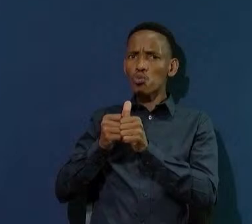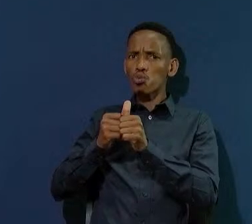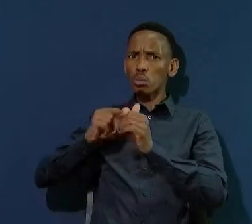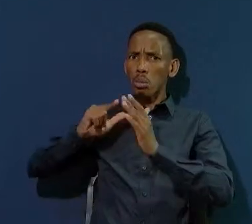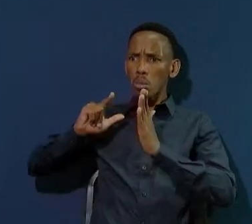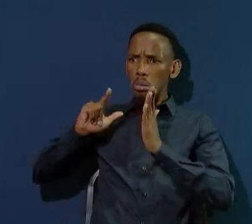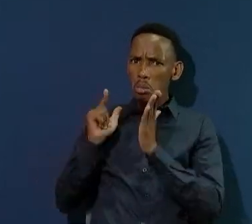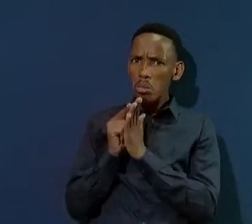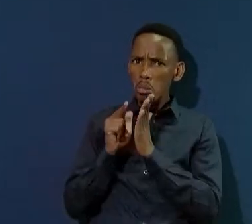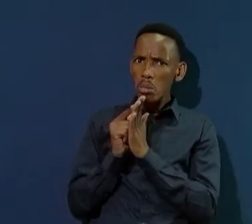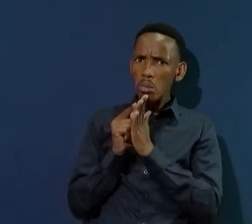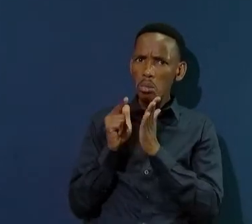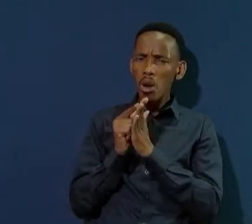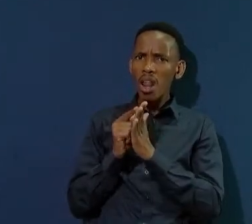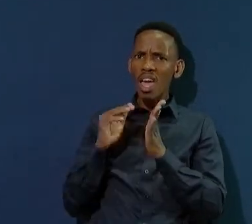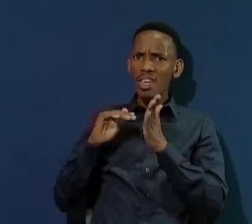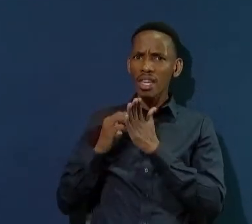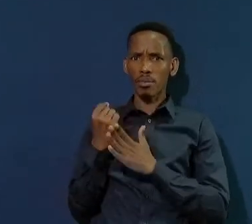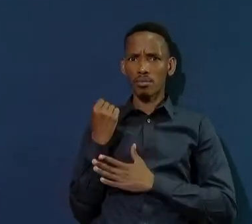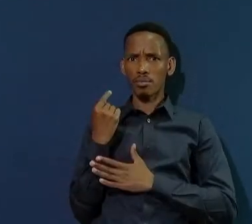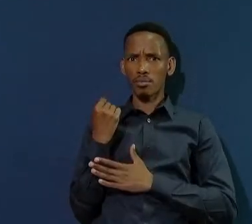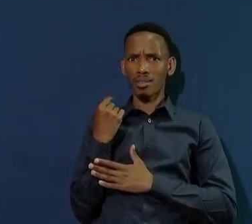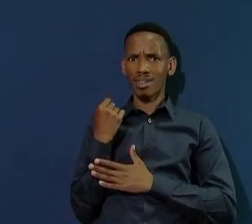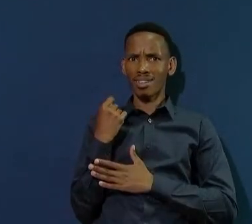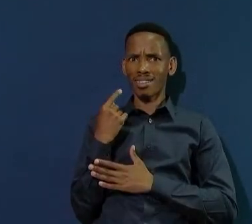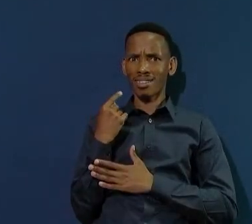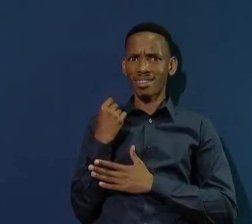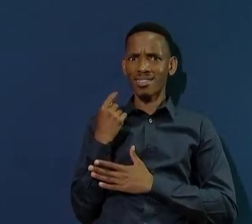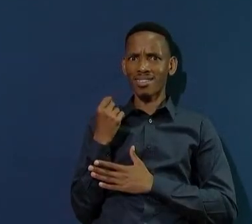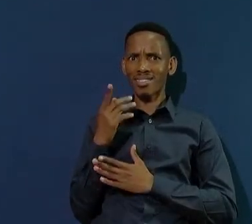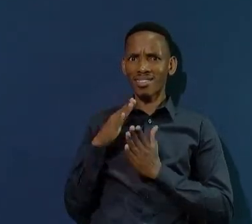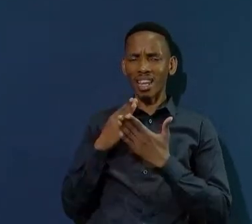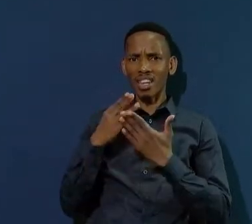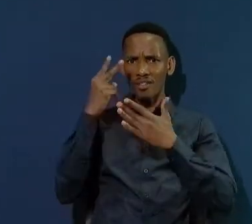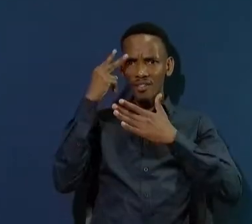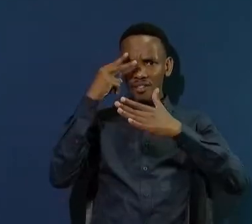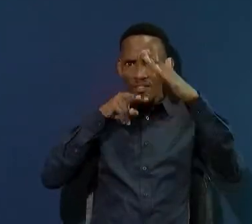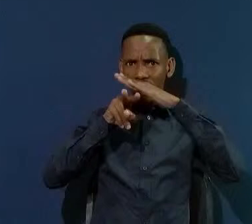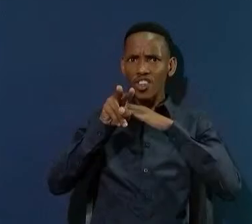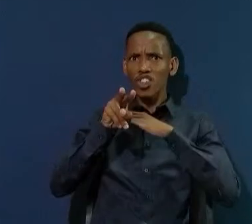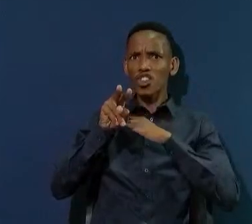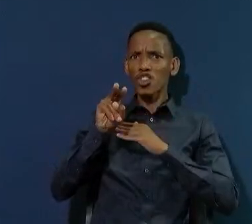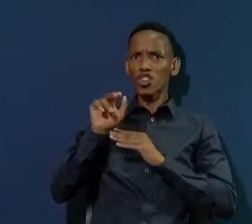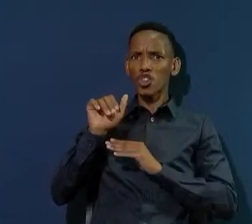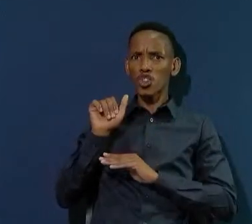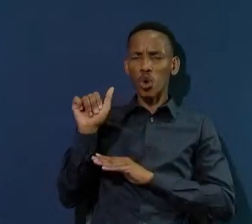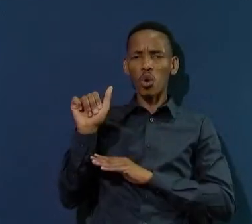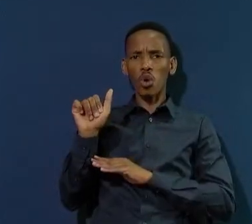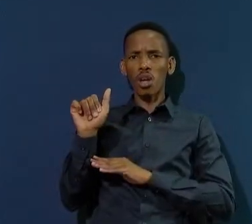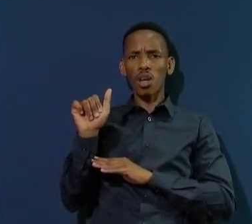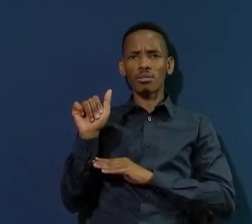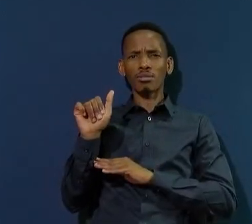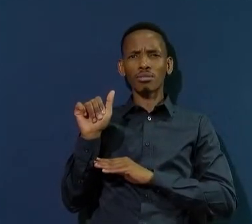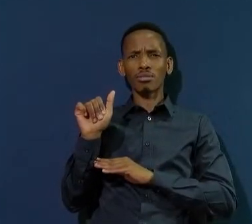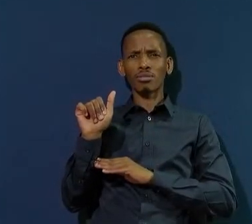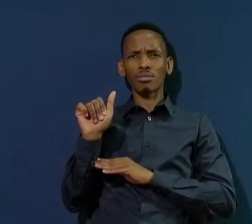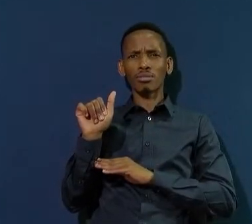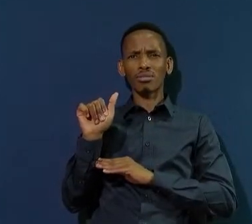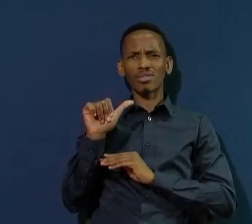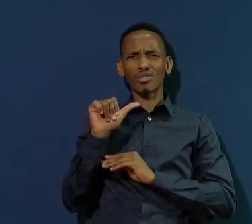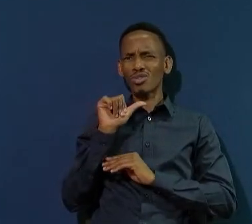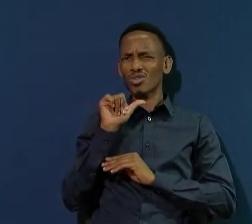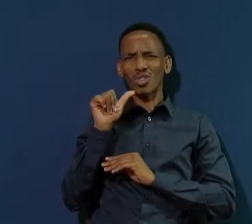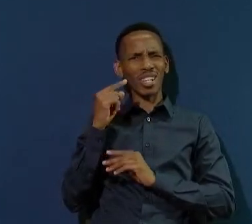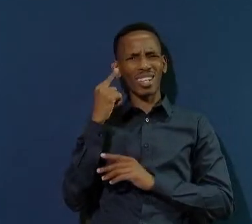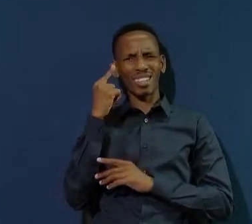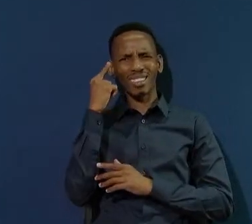of your political side. I don't see outright going to get somebody